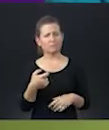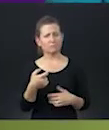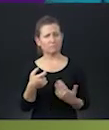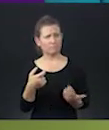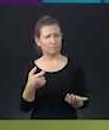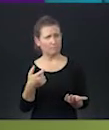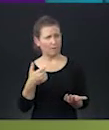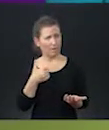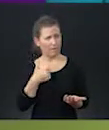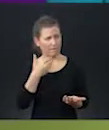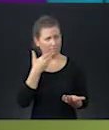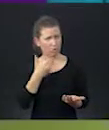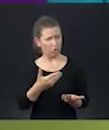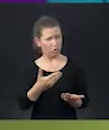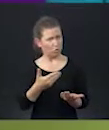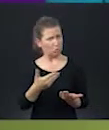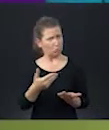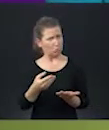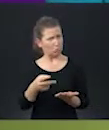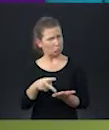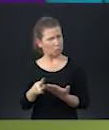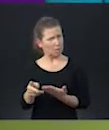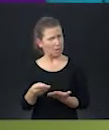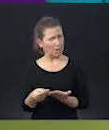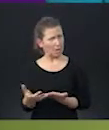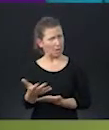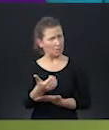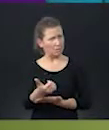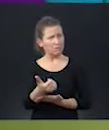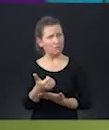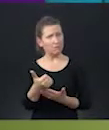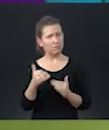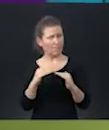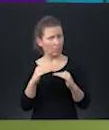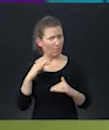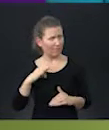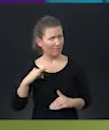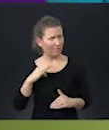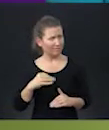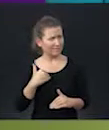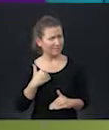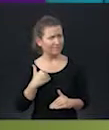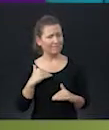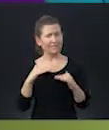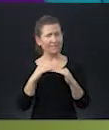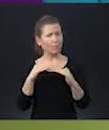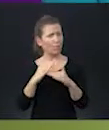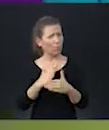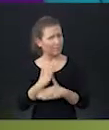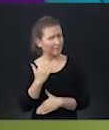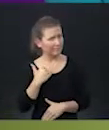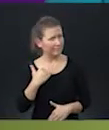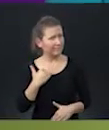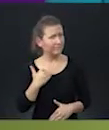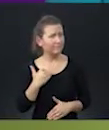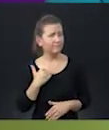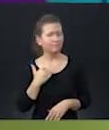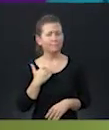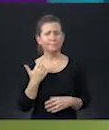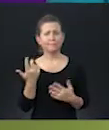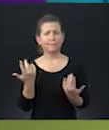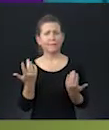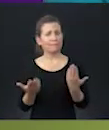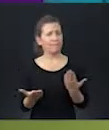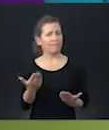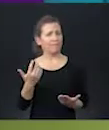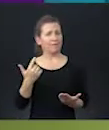Right. And I get a good amount of pay. I get equal benefits. I have equal rights.